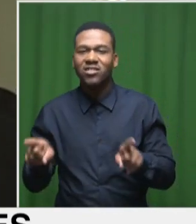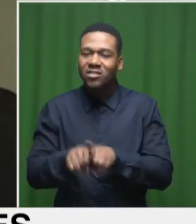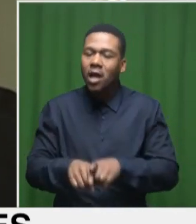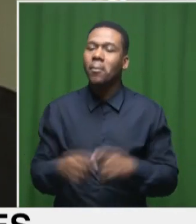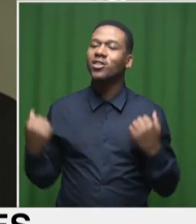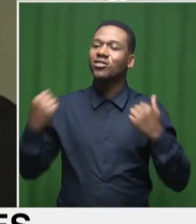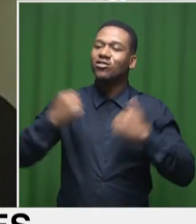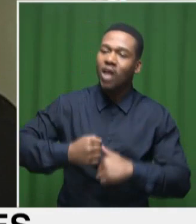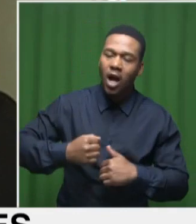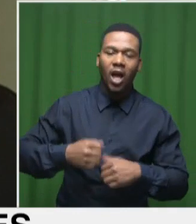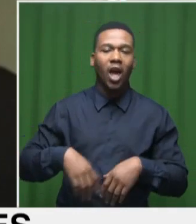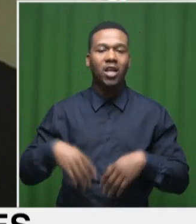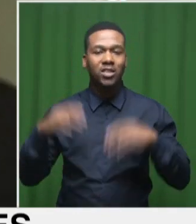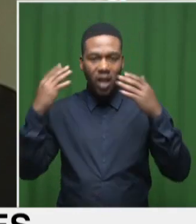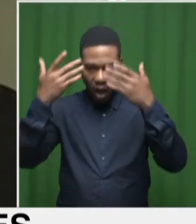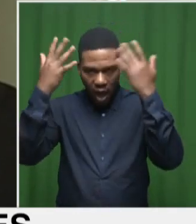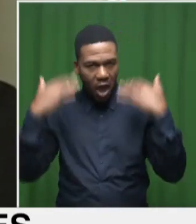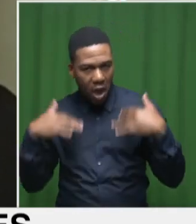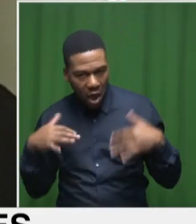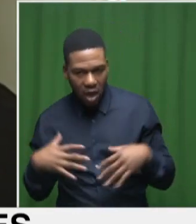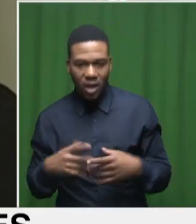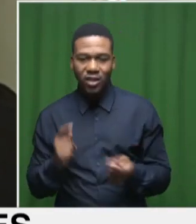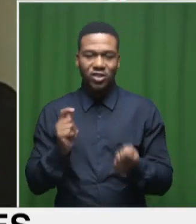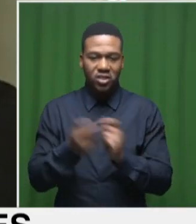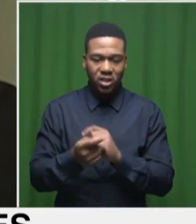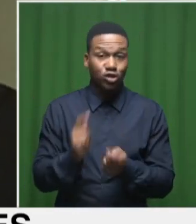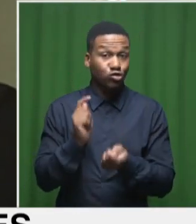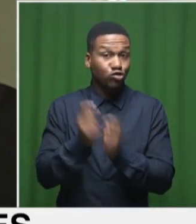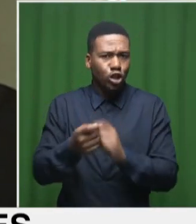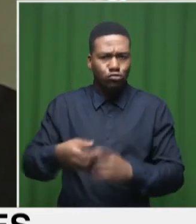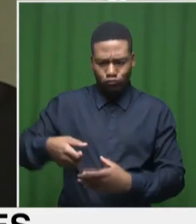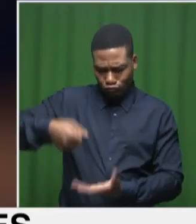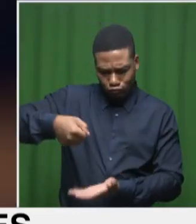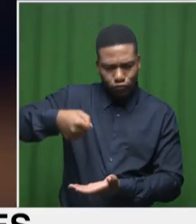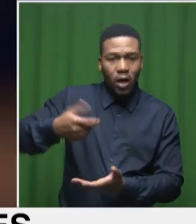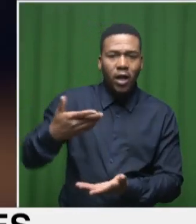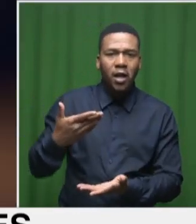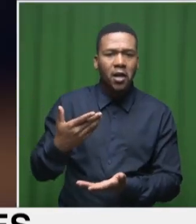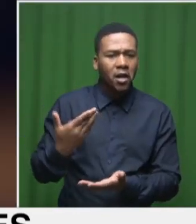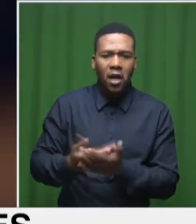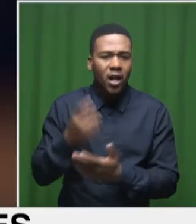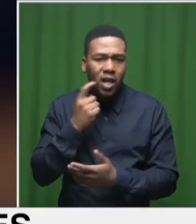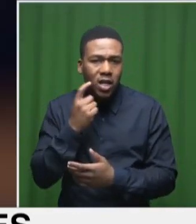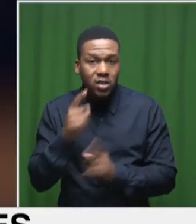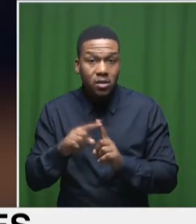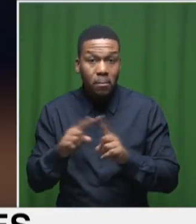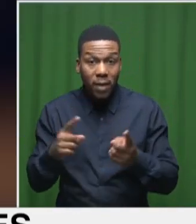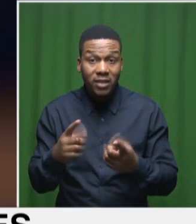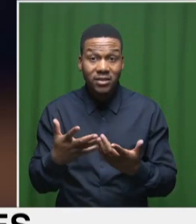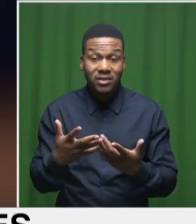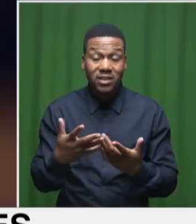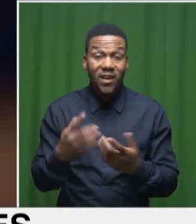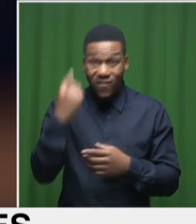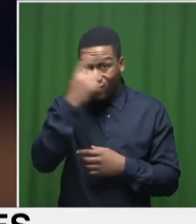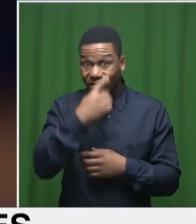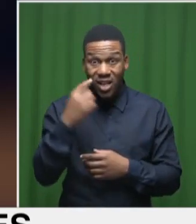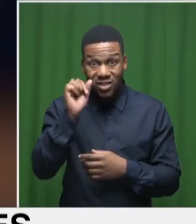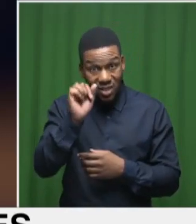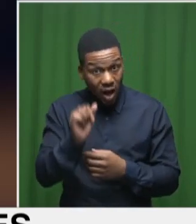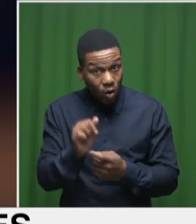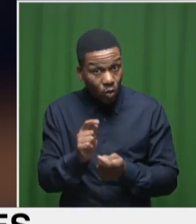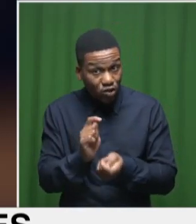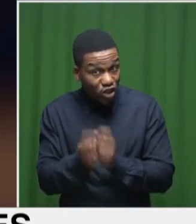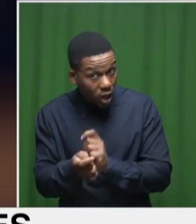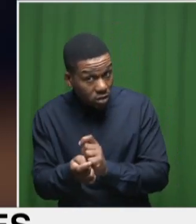and the fashion always changes, and it's easy to change your handbag. But once you've done something semi-permanent to your face, it becomes